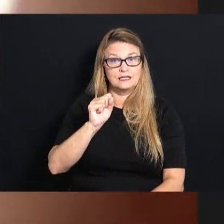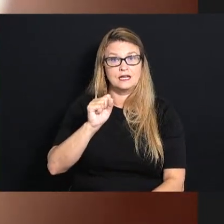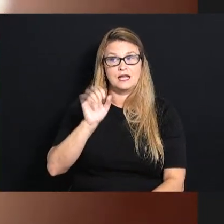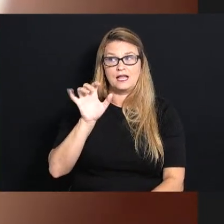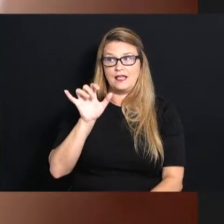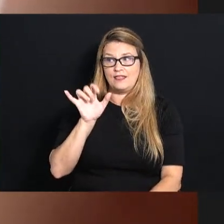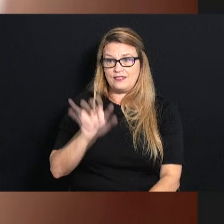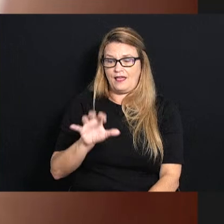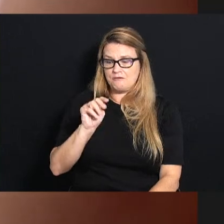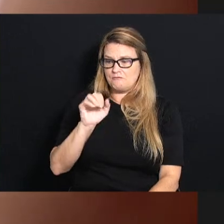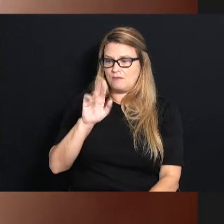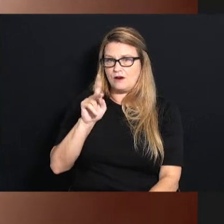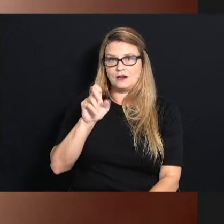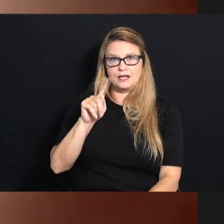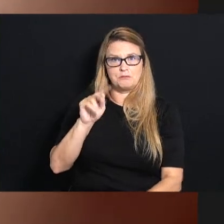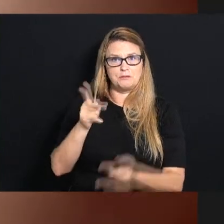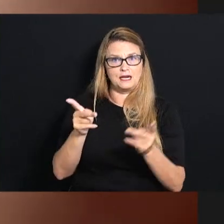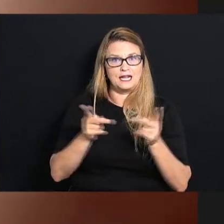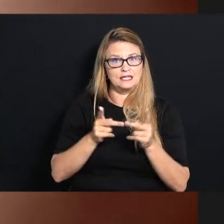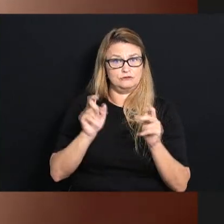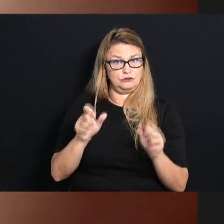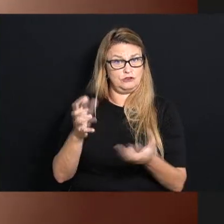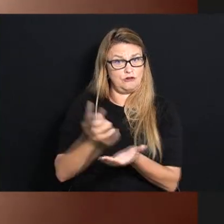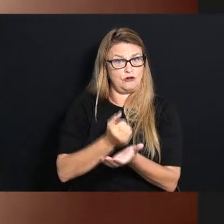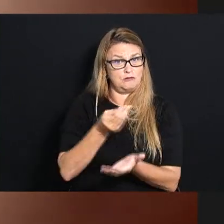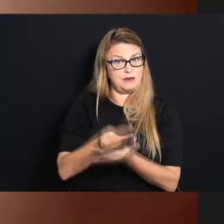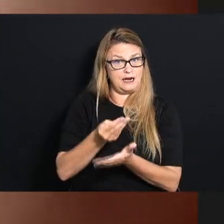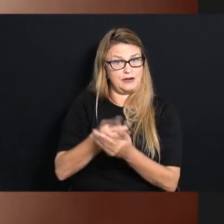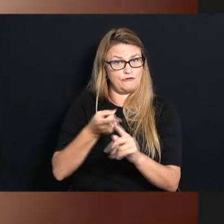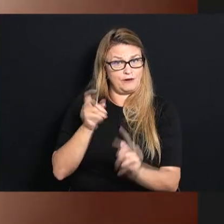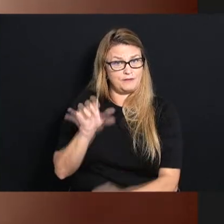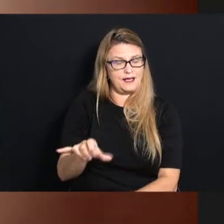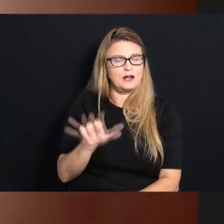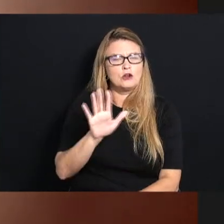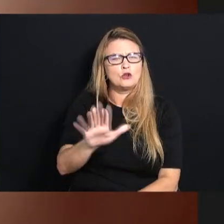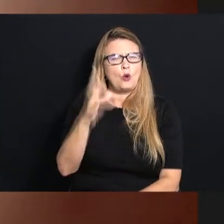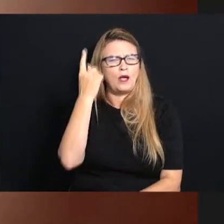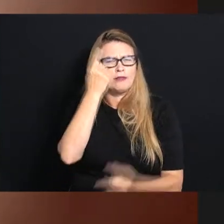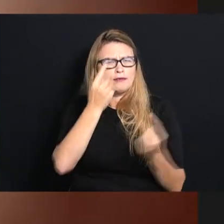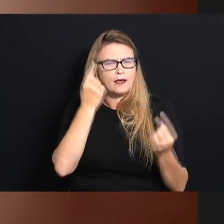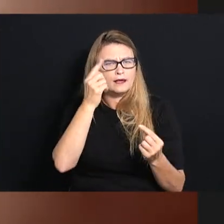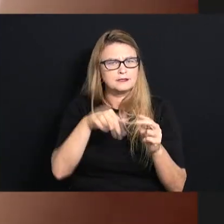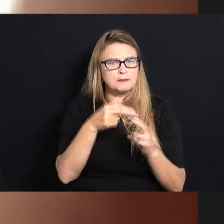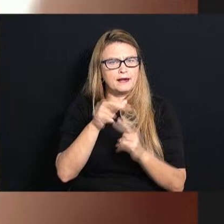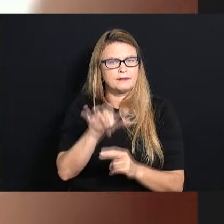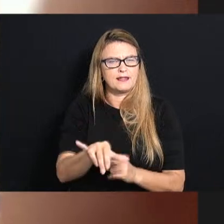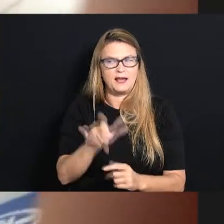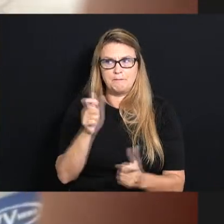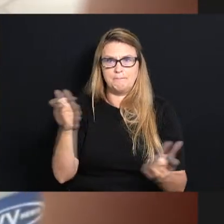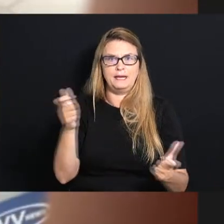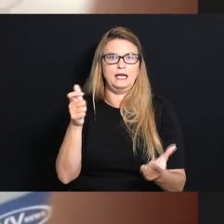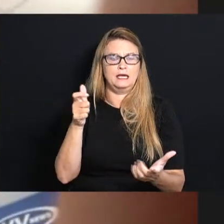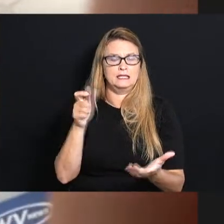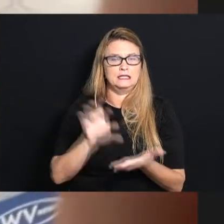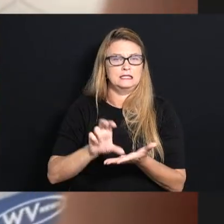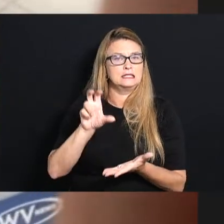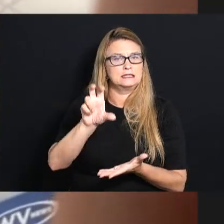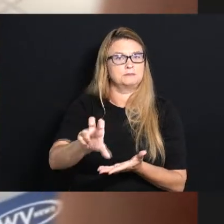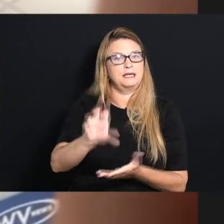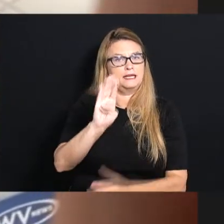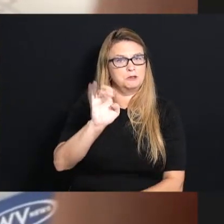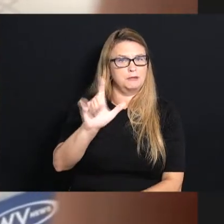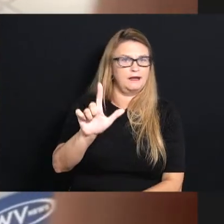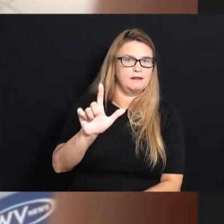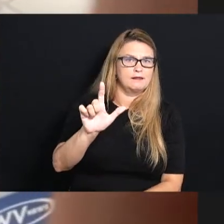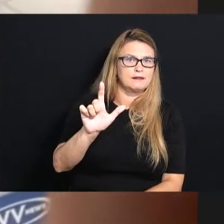and could potentially bring a lot of money into this state. What are your thoughts about this big, massive spending bill? And is it sometimes